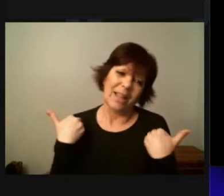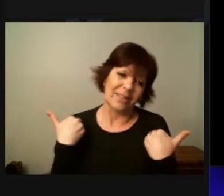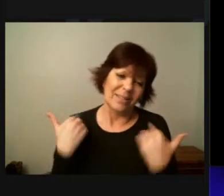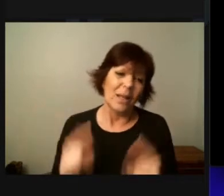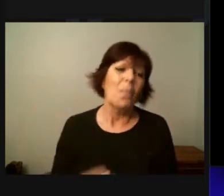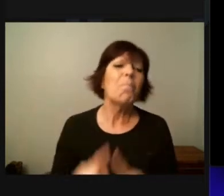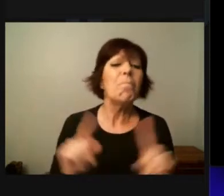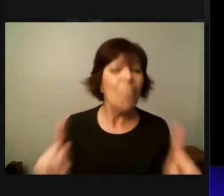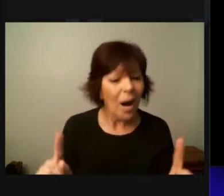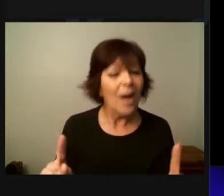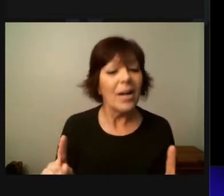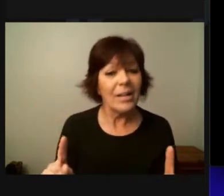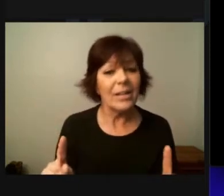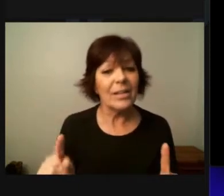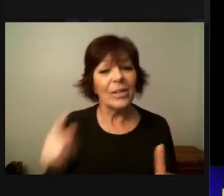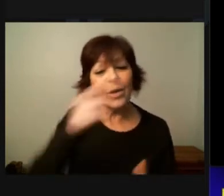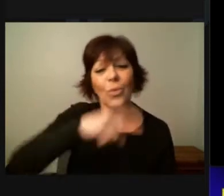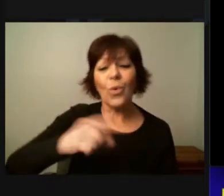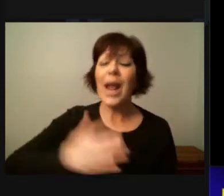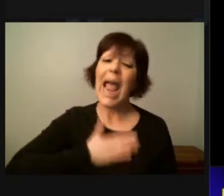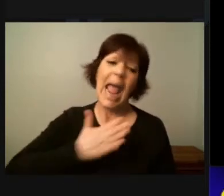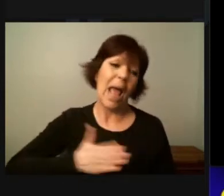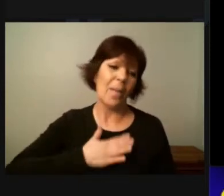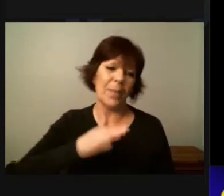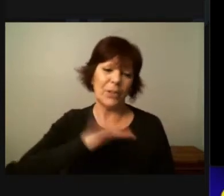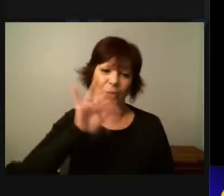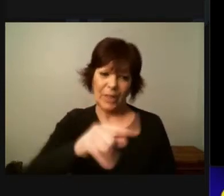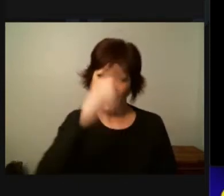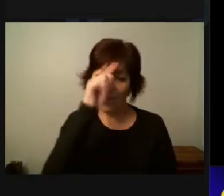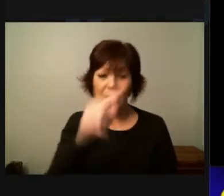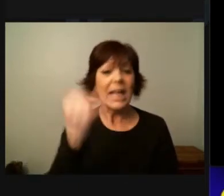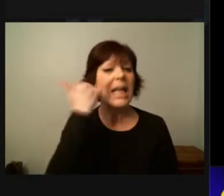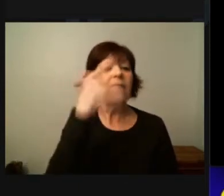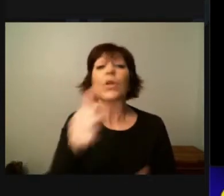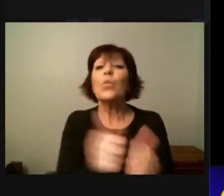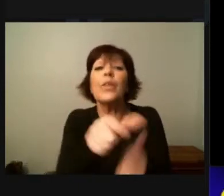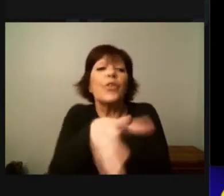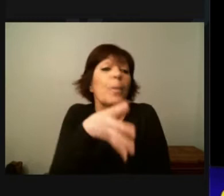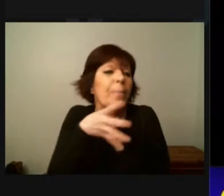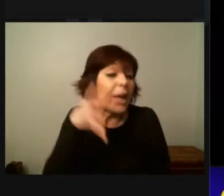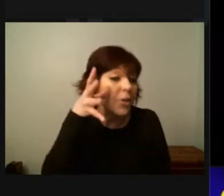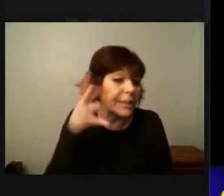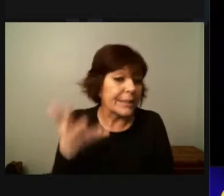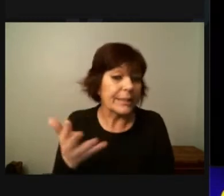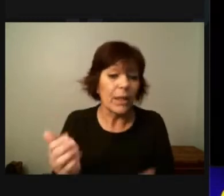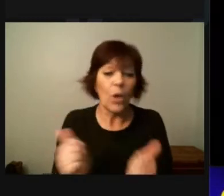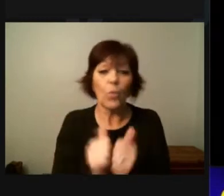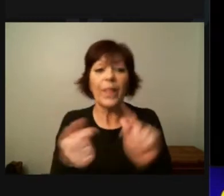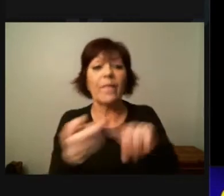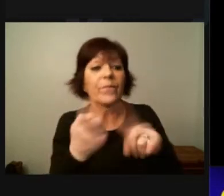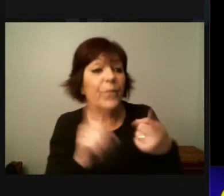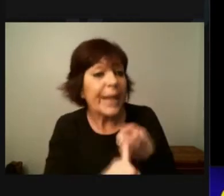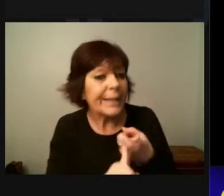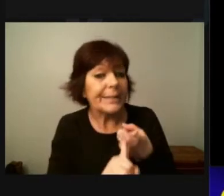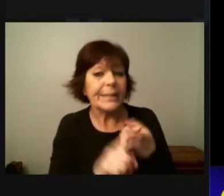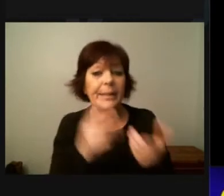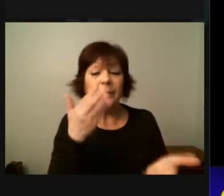we're really happy to do that. If you're there with your parents, if you're there with a friend that